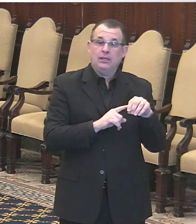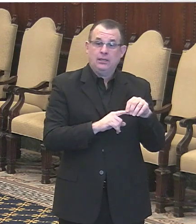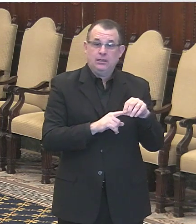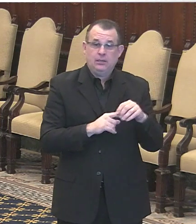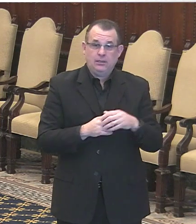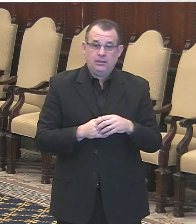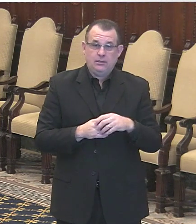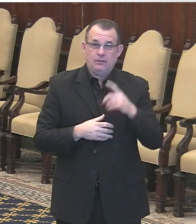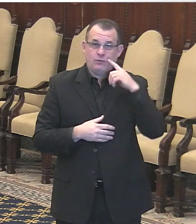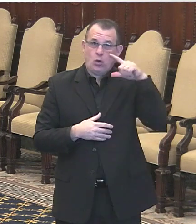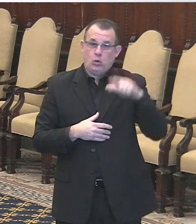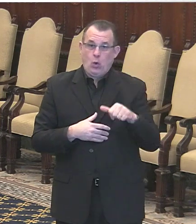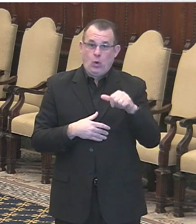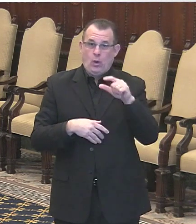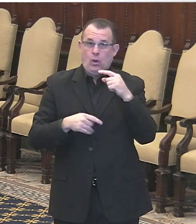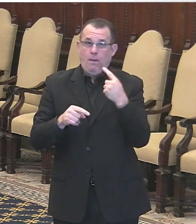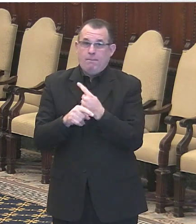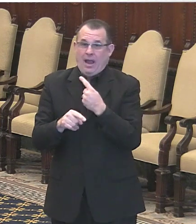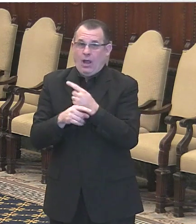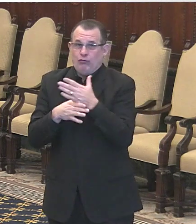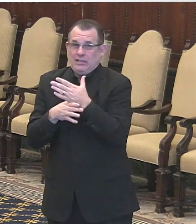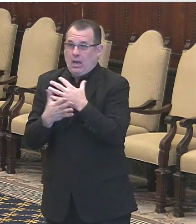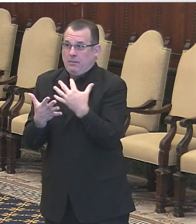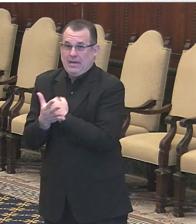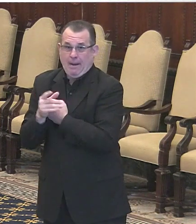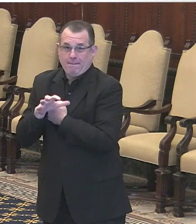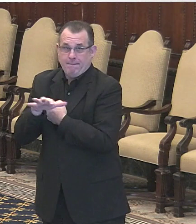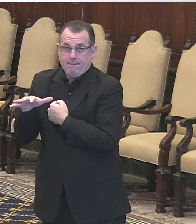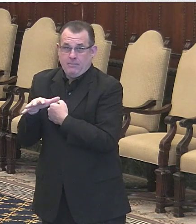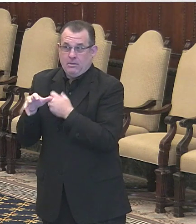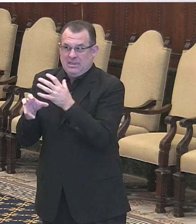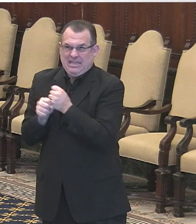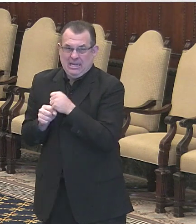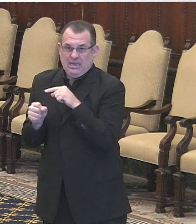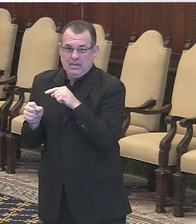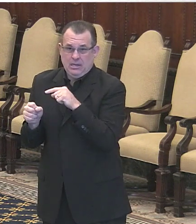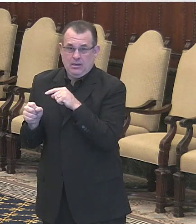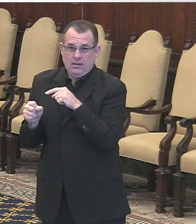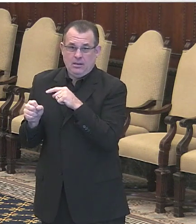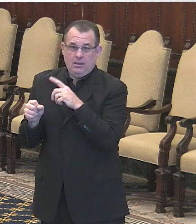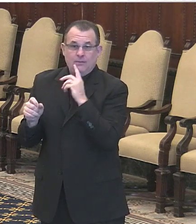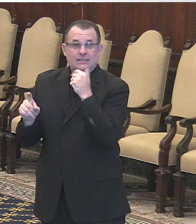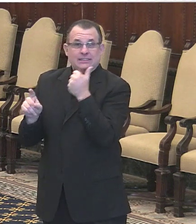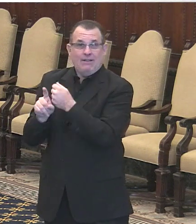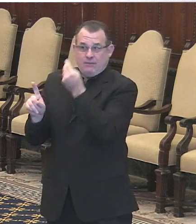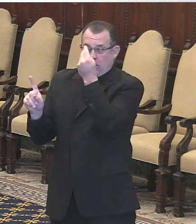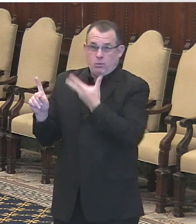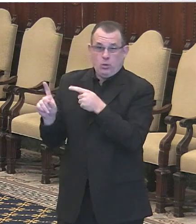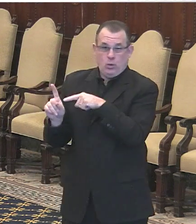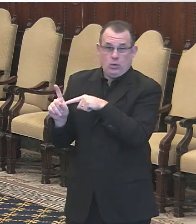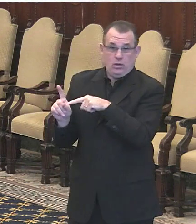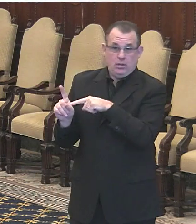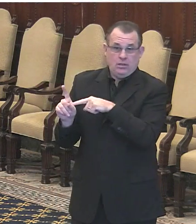moderate income census tracts. According to self-reported demographic information, 60% of the